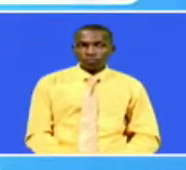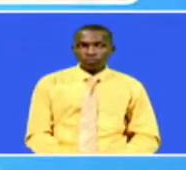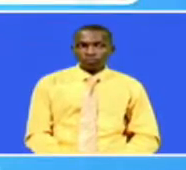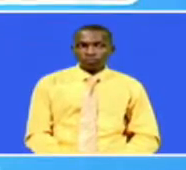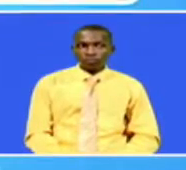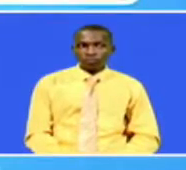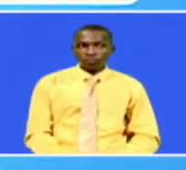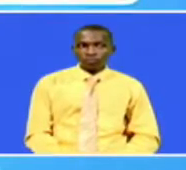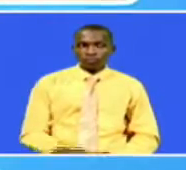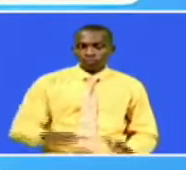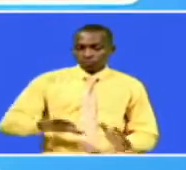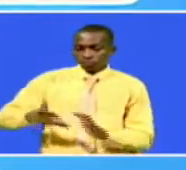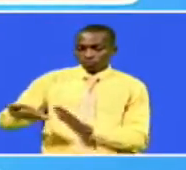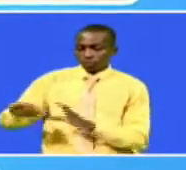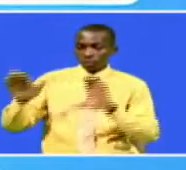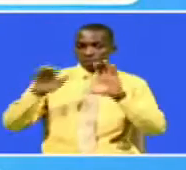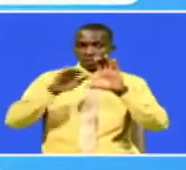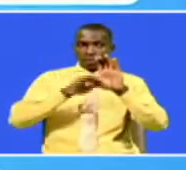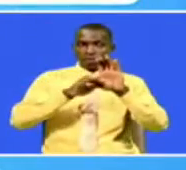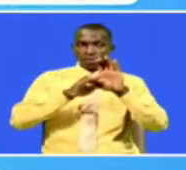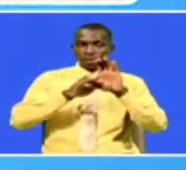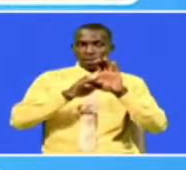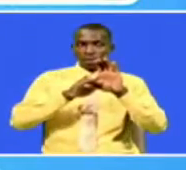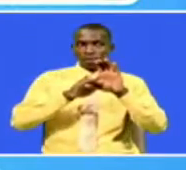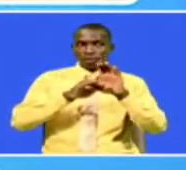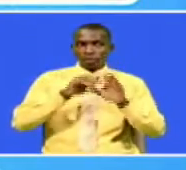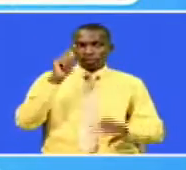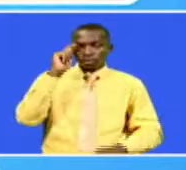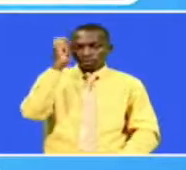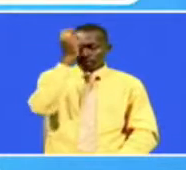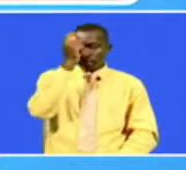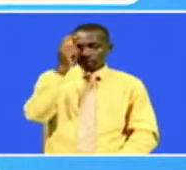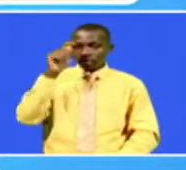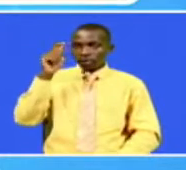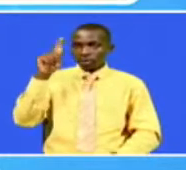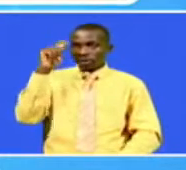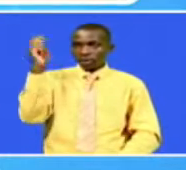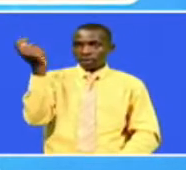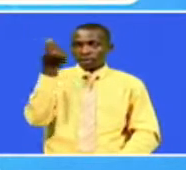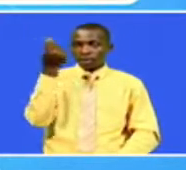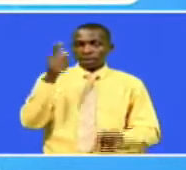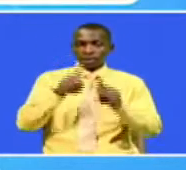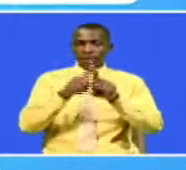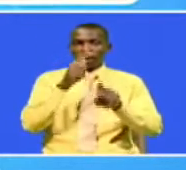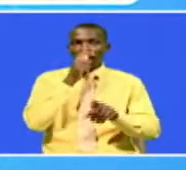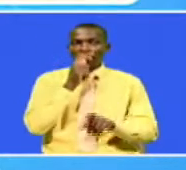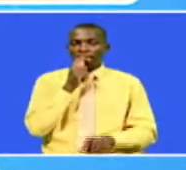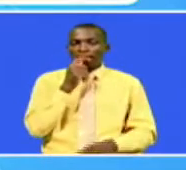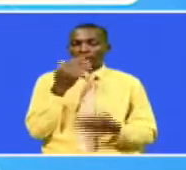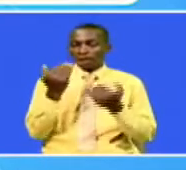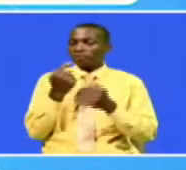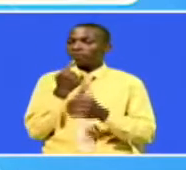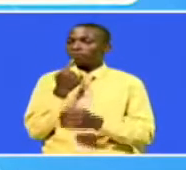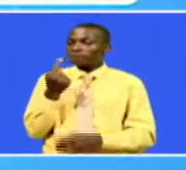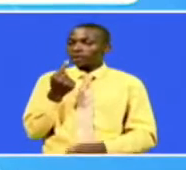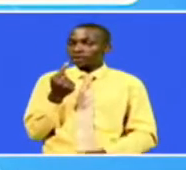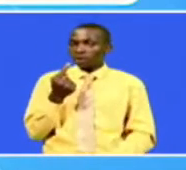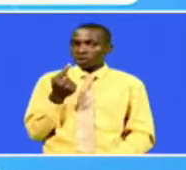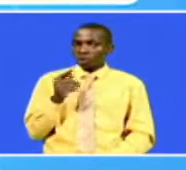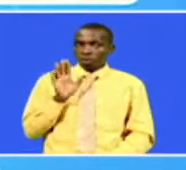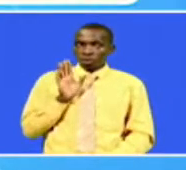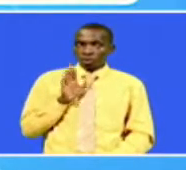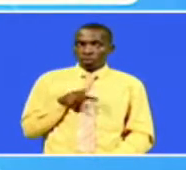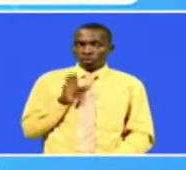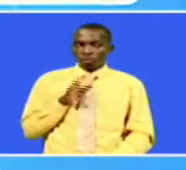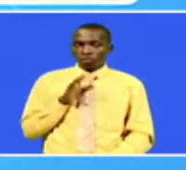Now, members of the two East African power partner states, that is Kenya and Tanzania, now say the increase of human population is a major